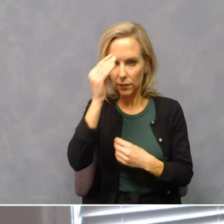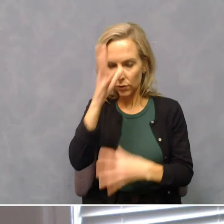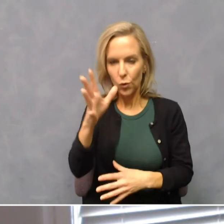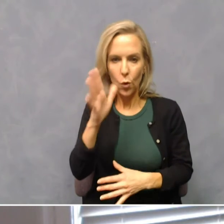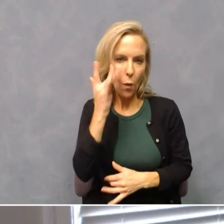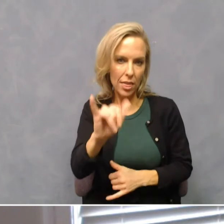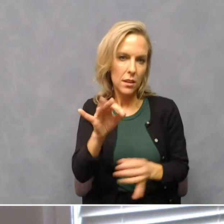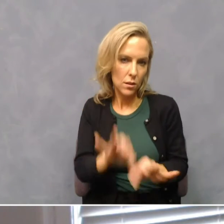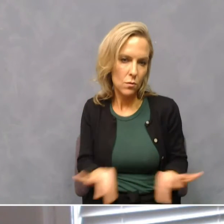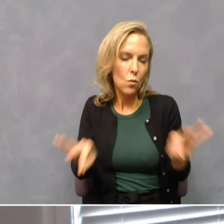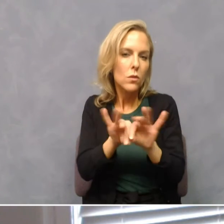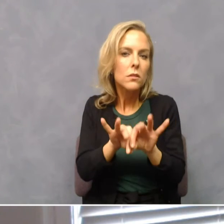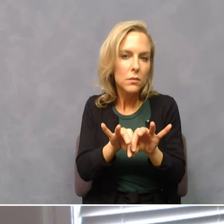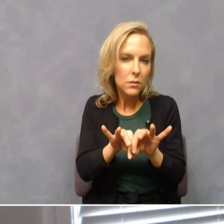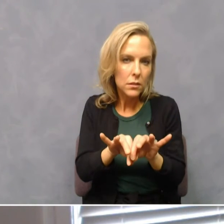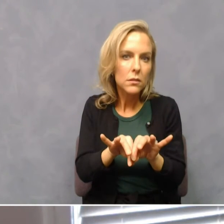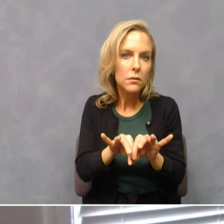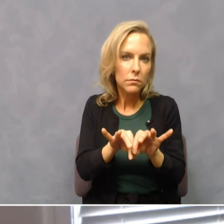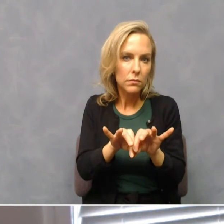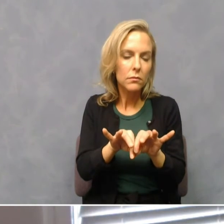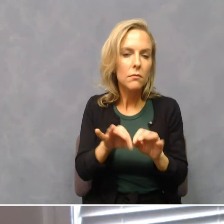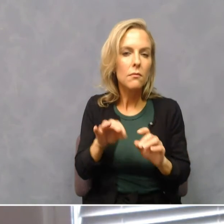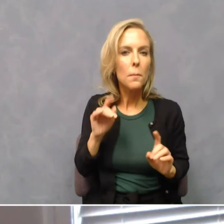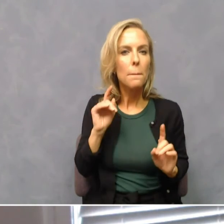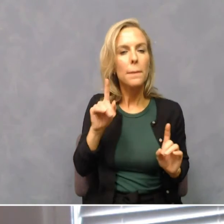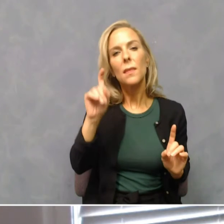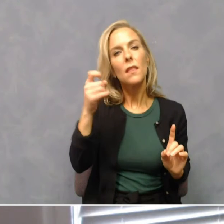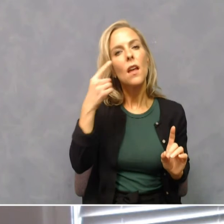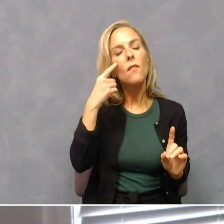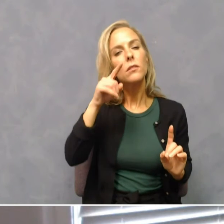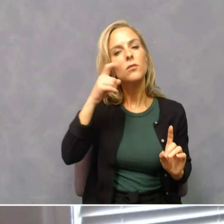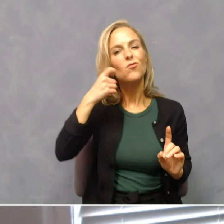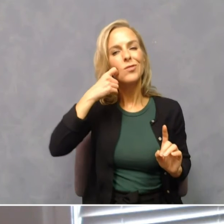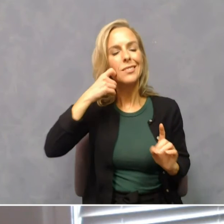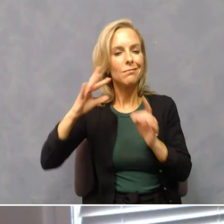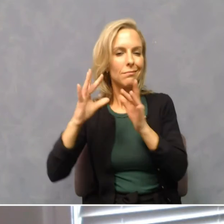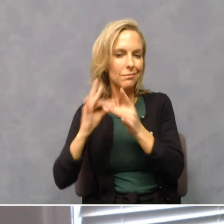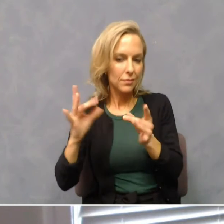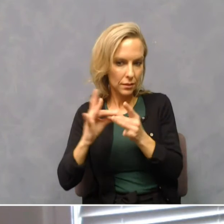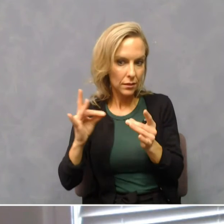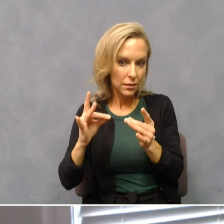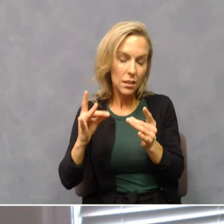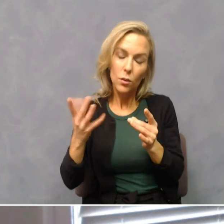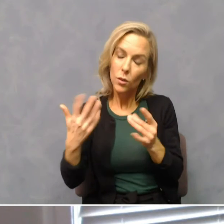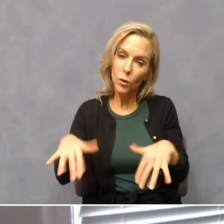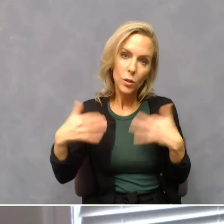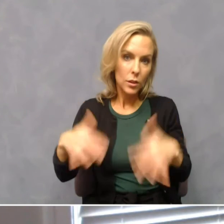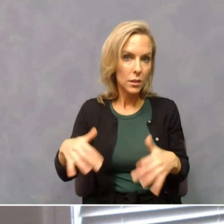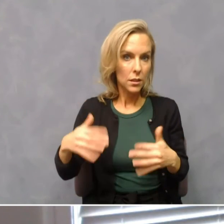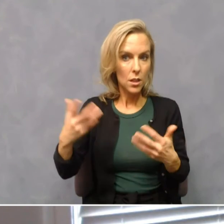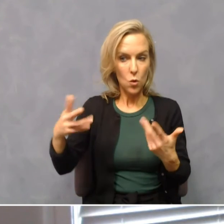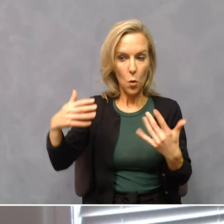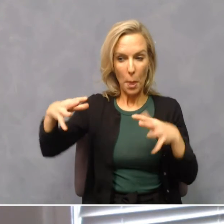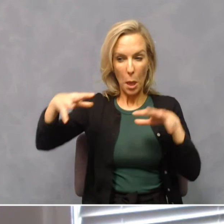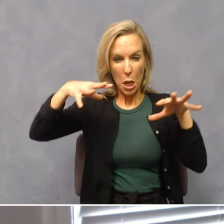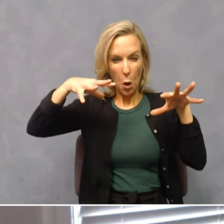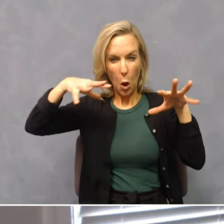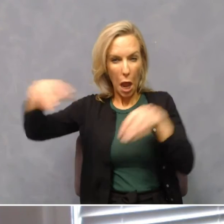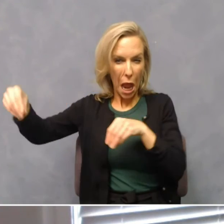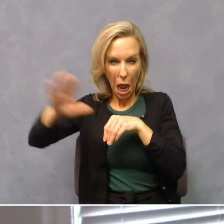important. And then just to the governor's answer he gave, there were significant outages for data systems around the